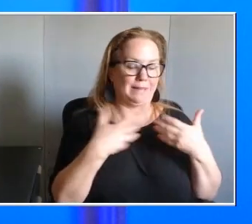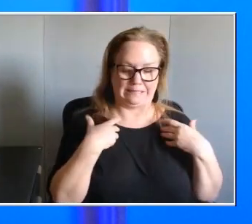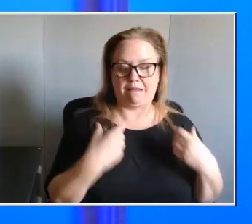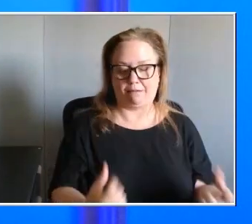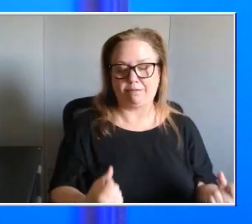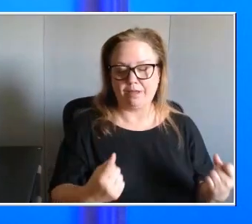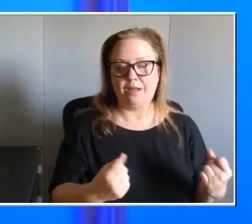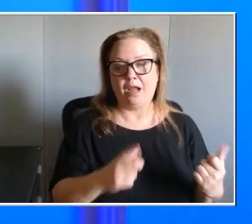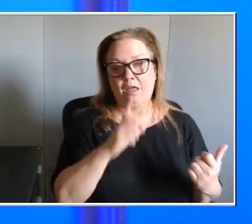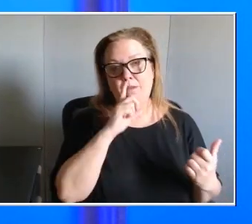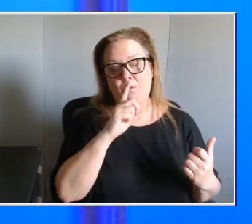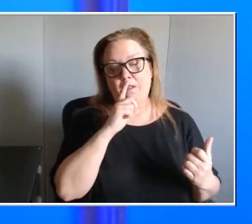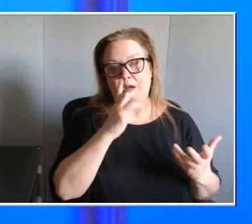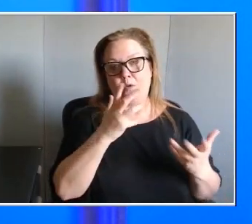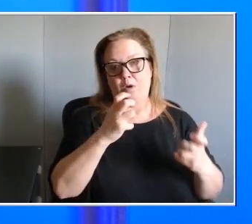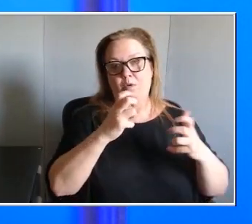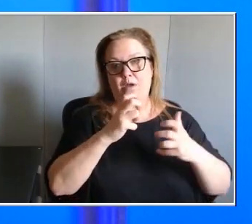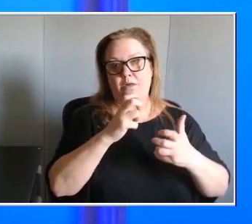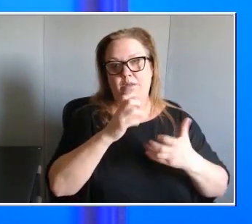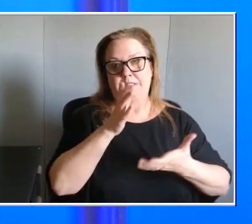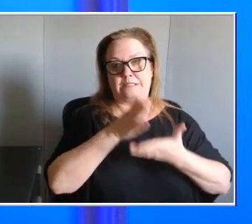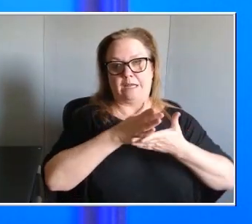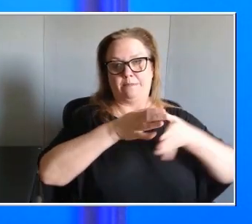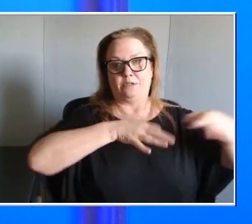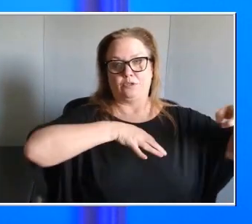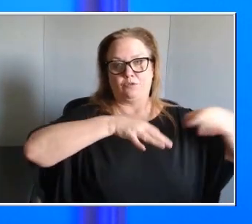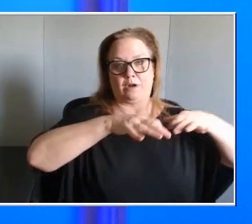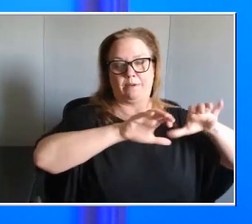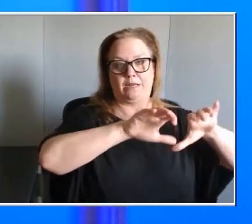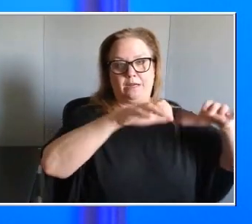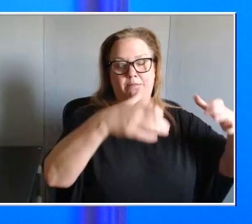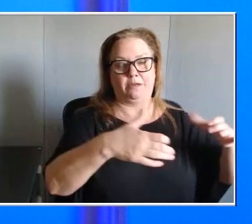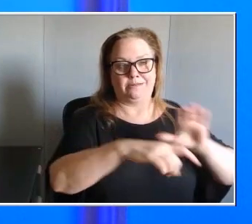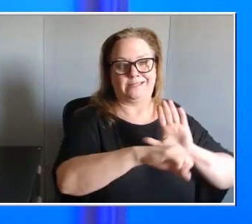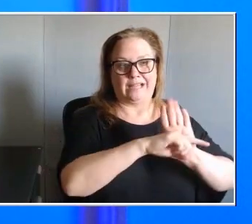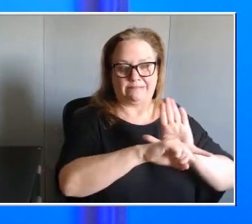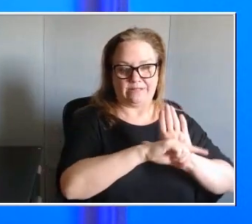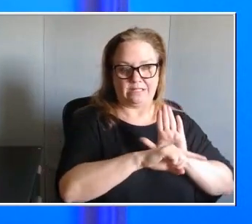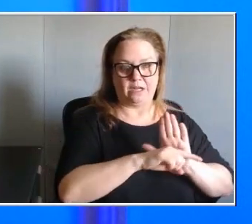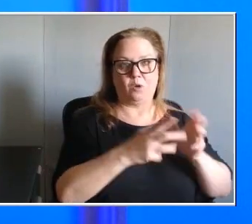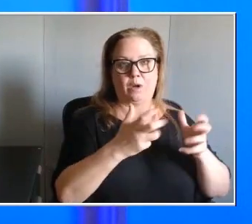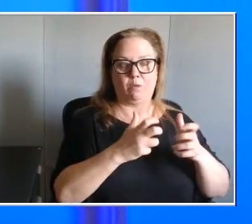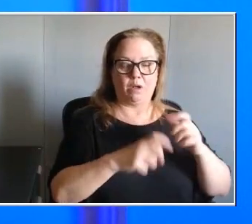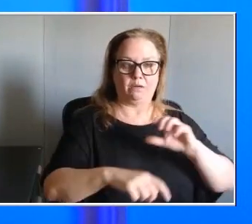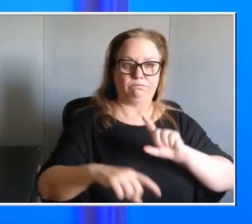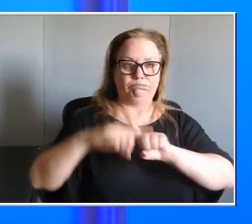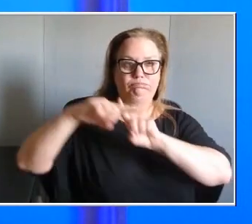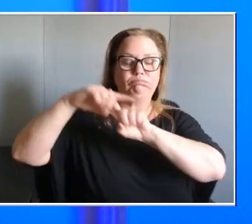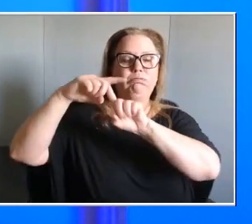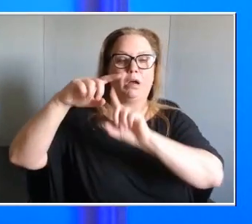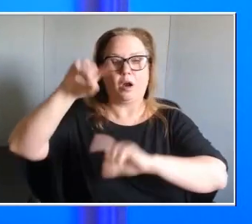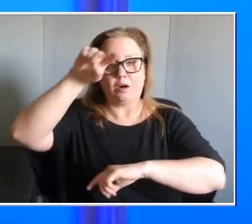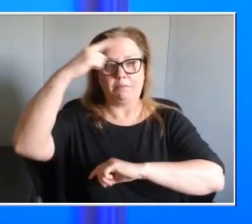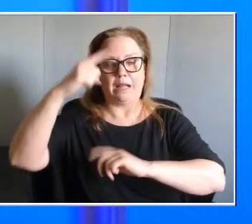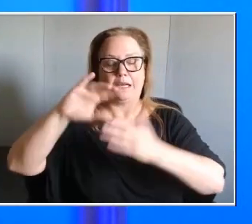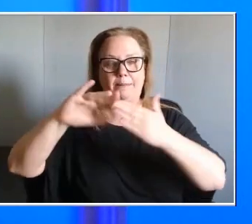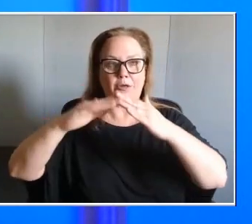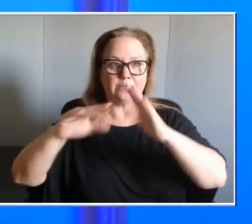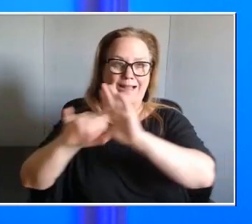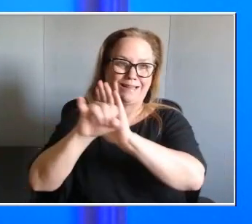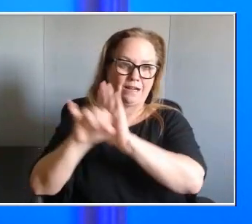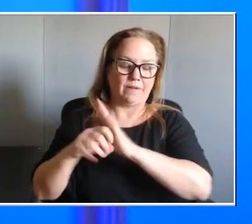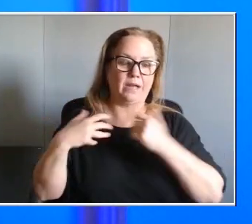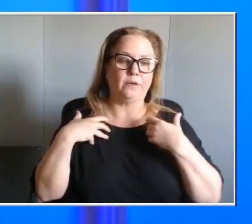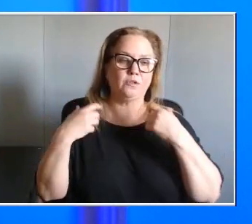that is that we want to stop describing our communities in a deficit. We want to start affirming our Black communities, identifying the strengths and working with